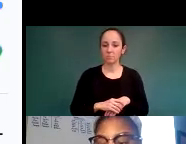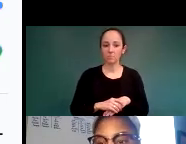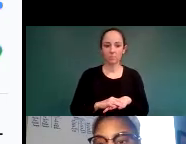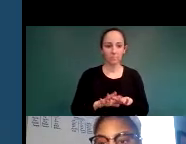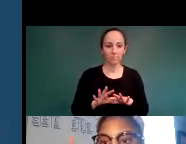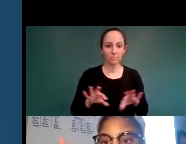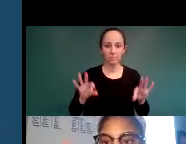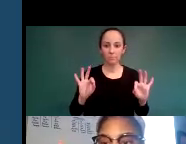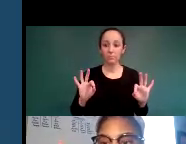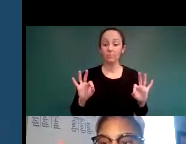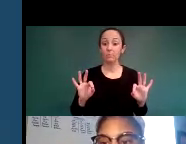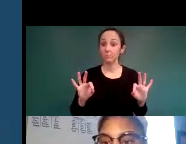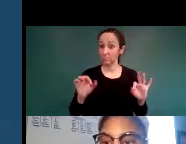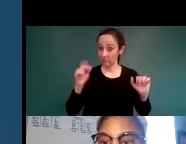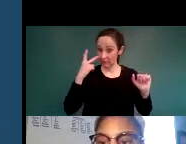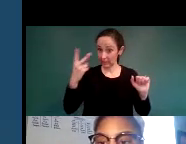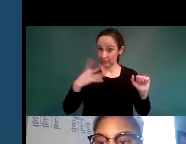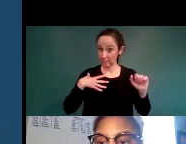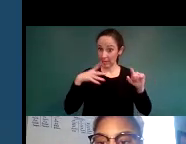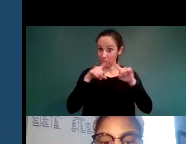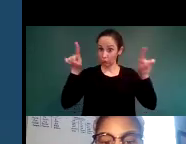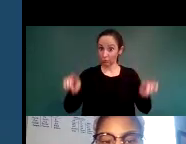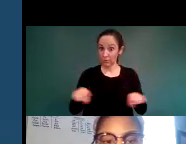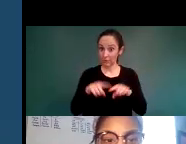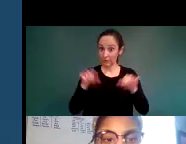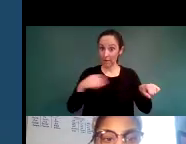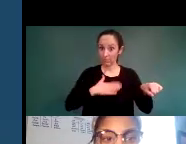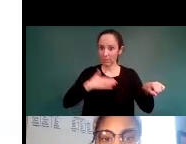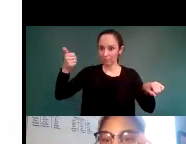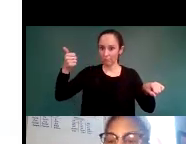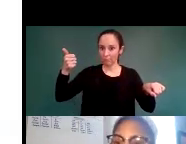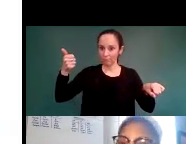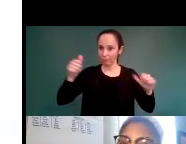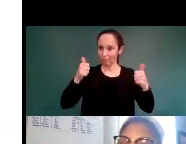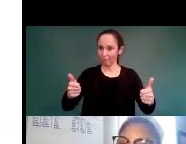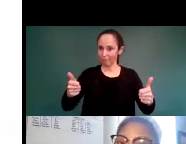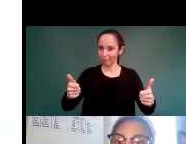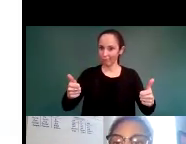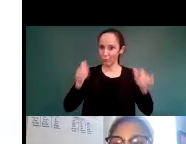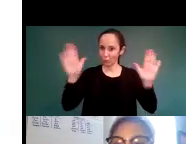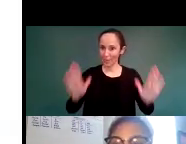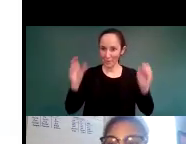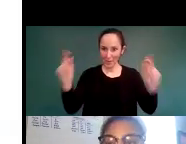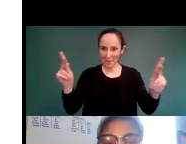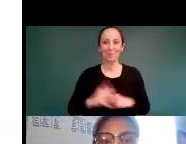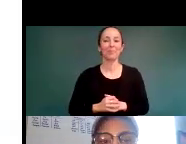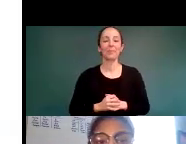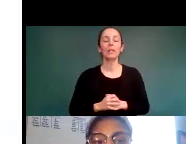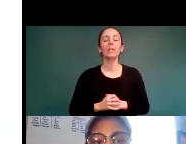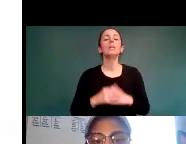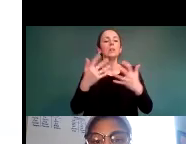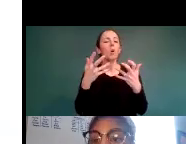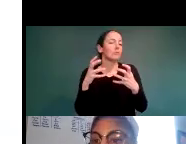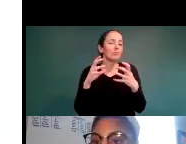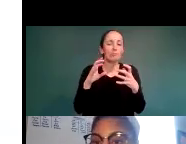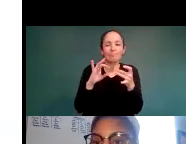Alrighty, can I get a thumbs up if people can see my screen okay? Wonderful. Alrighty, so I just want to talk to you all about a